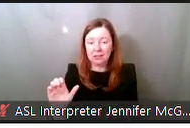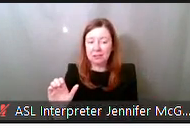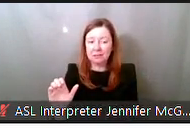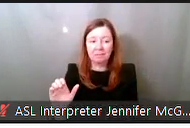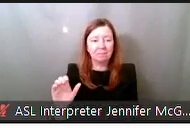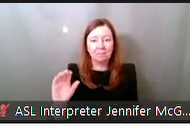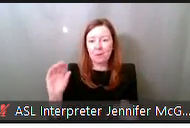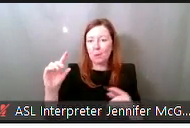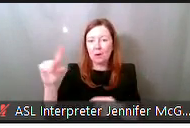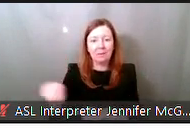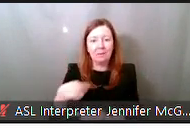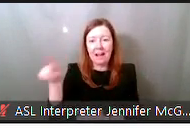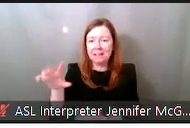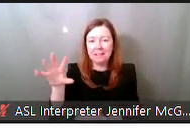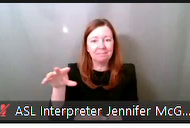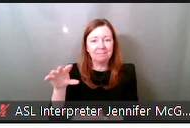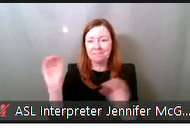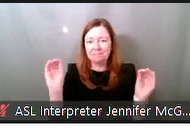fans.